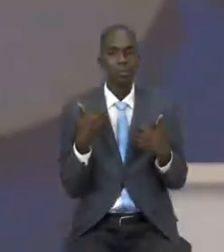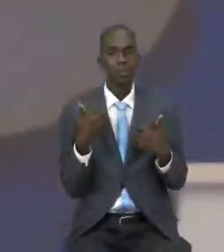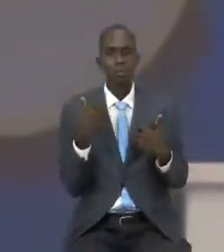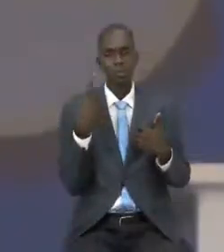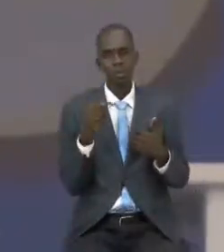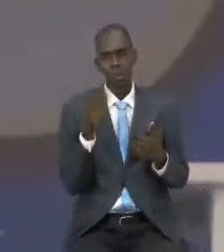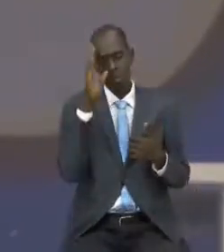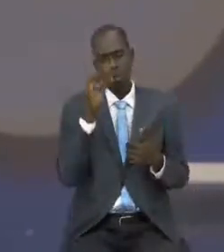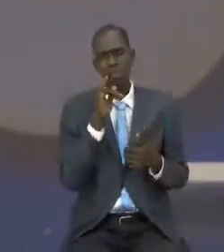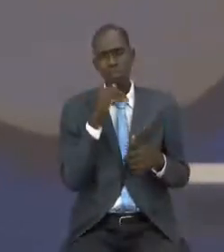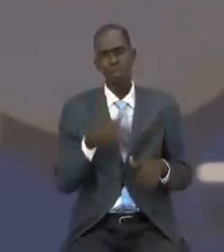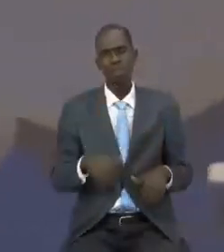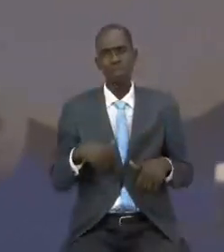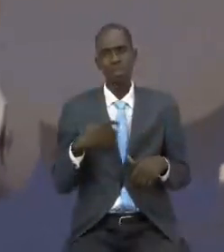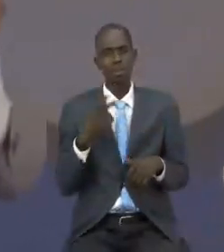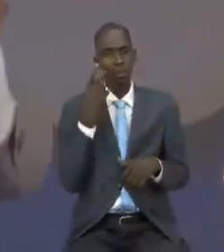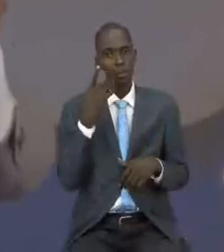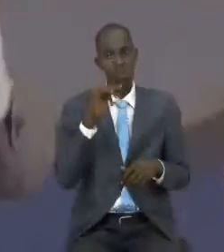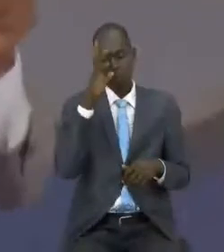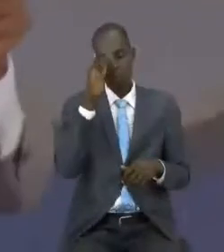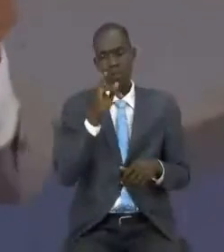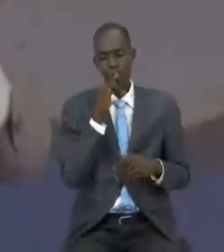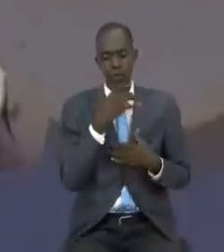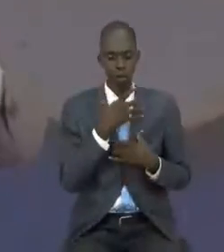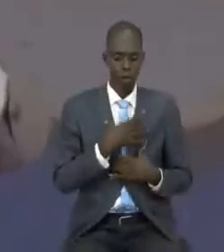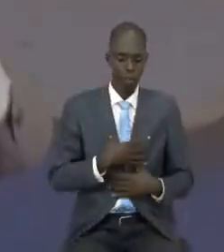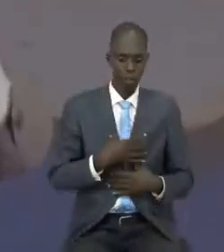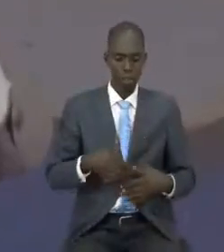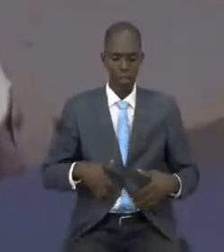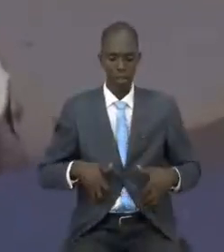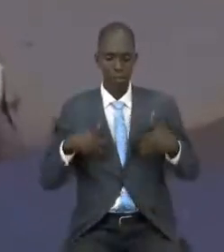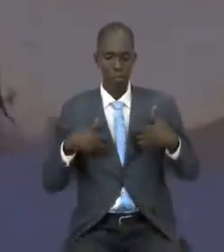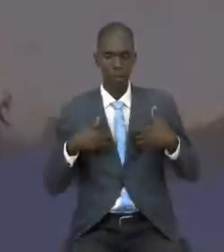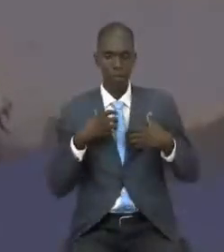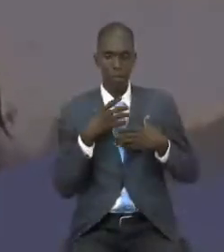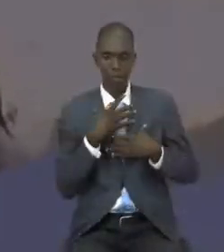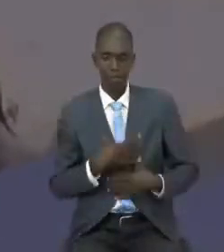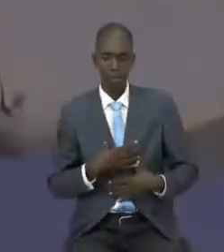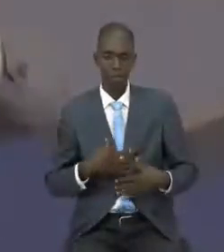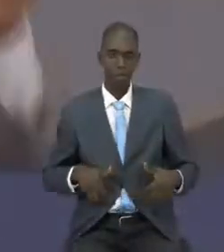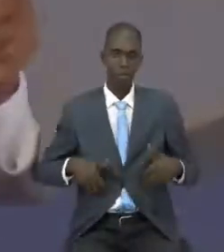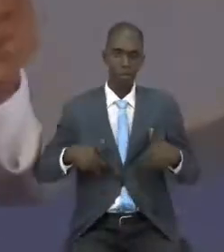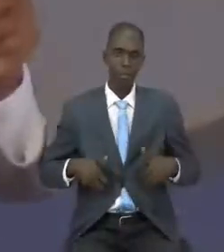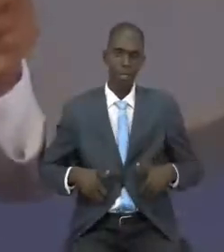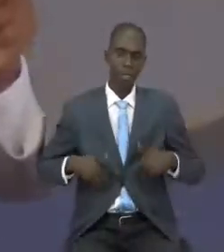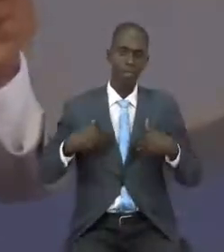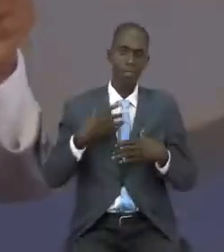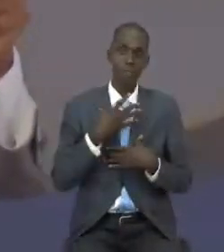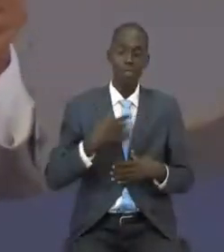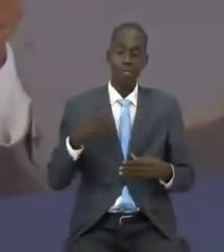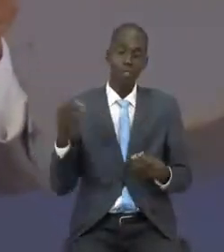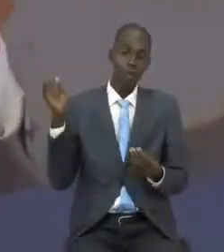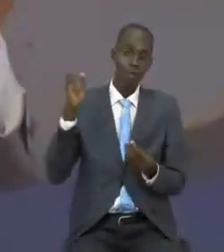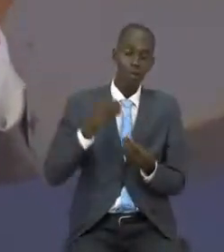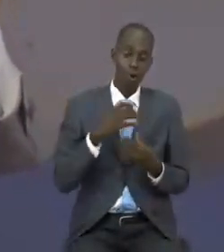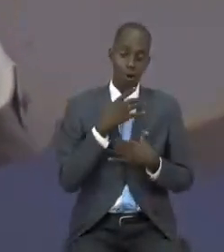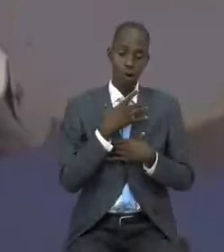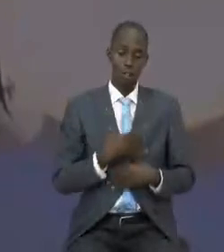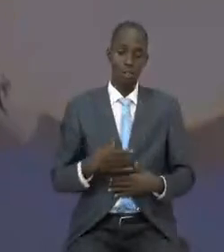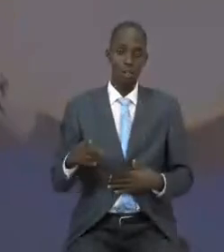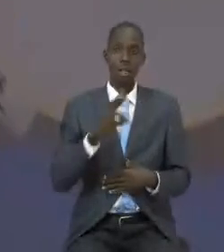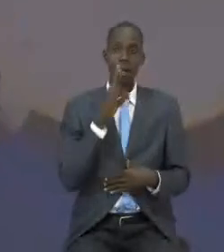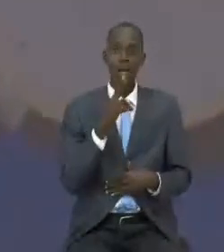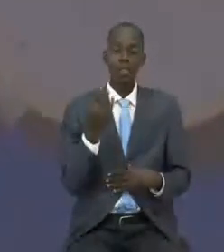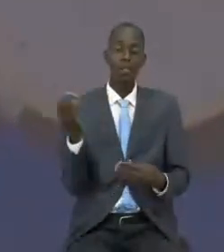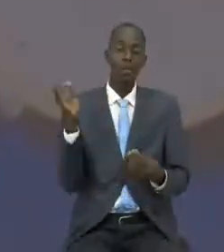see those two words? Hungry, angry, angry, hungry. And the more hungry they are, the more angry they are.